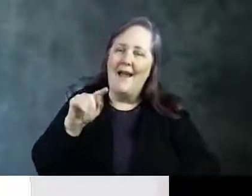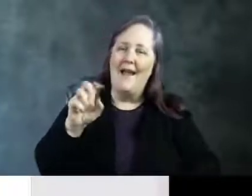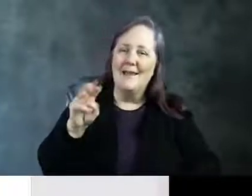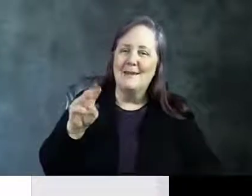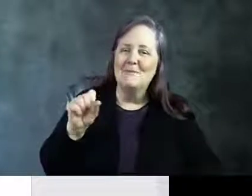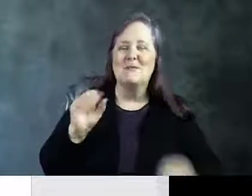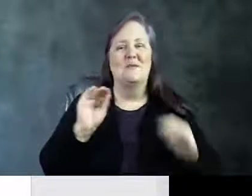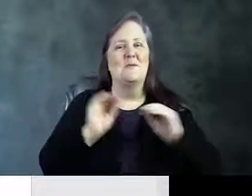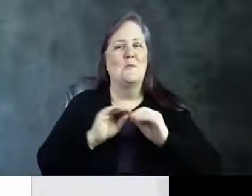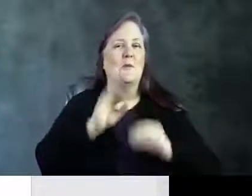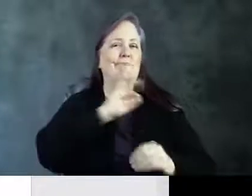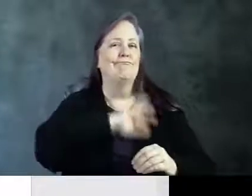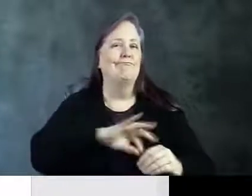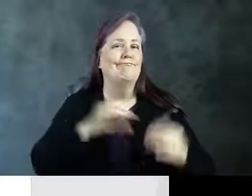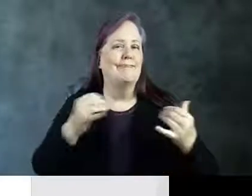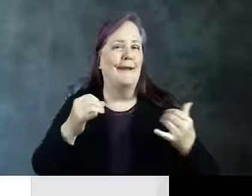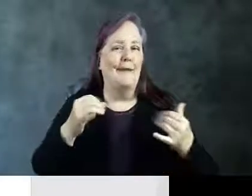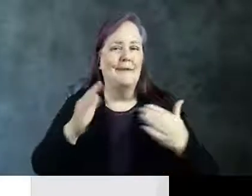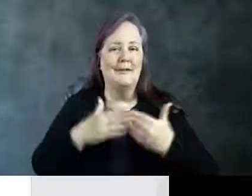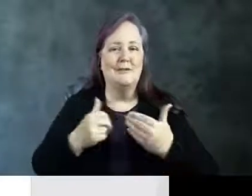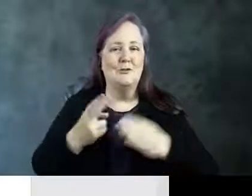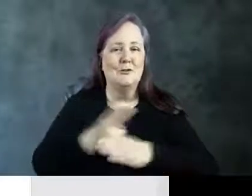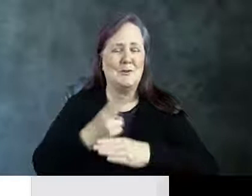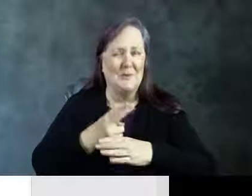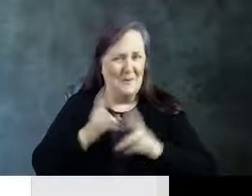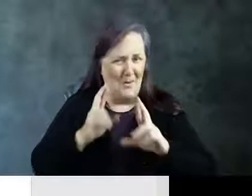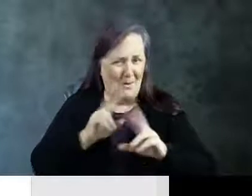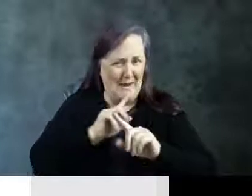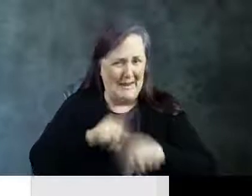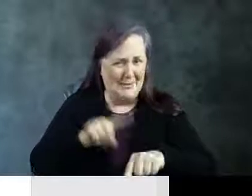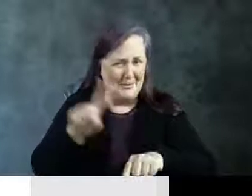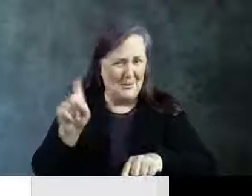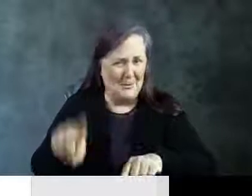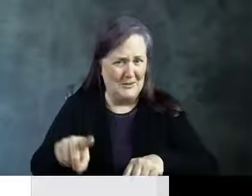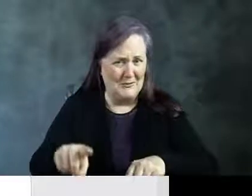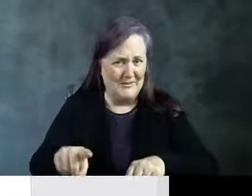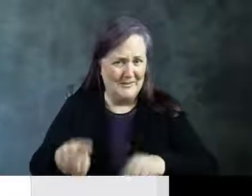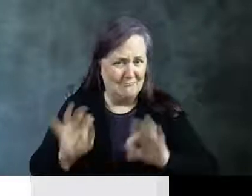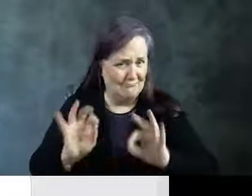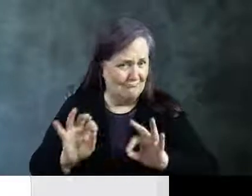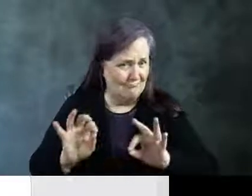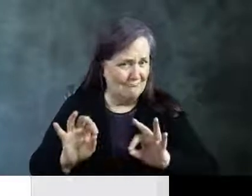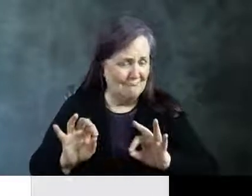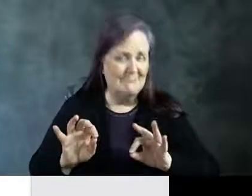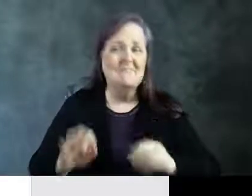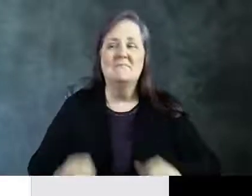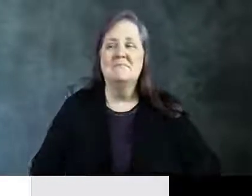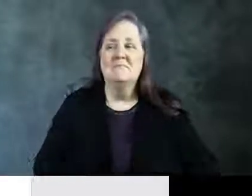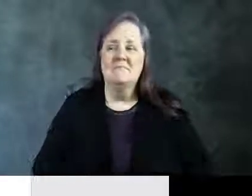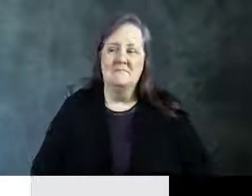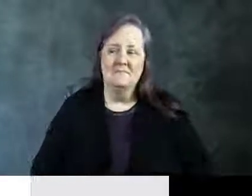more useful links. I hope that answered your question, whoever did ask about the links earlier.